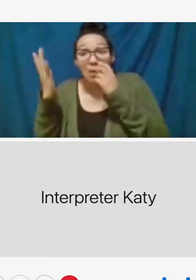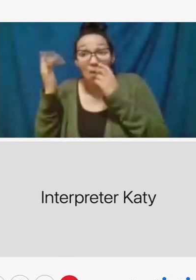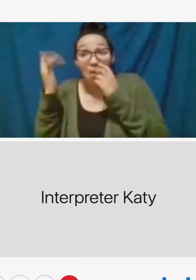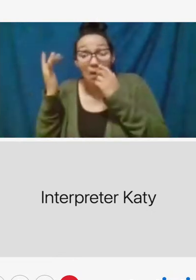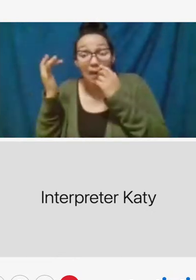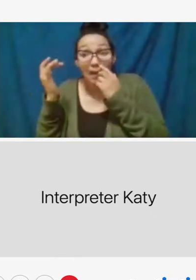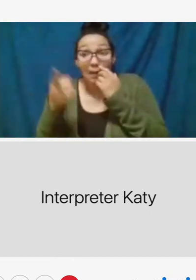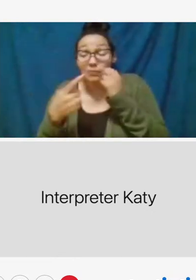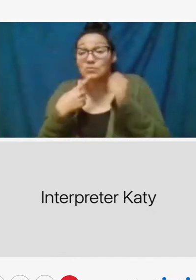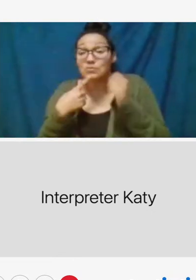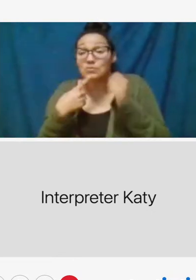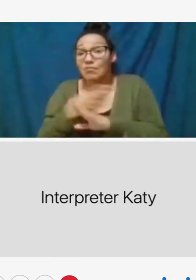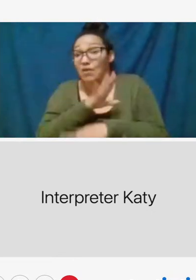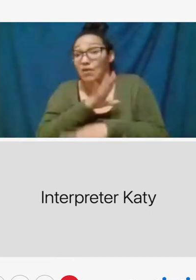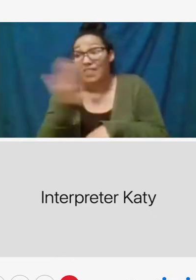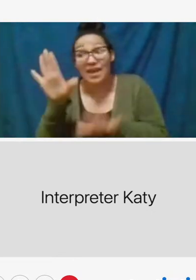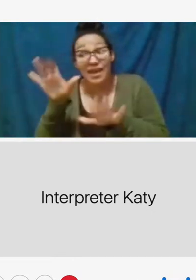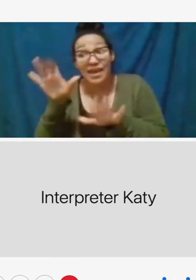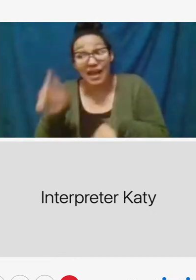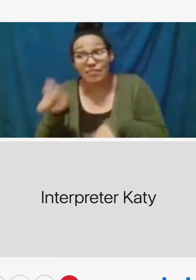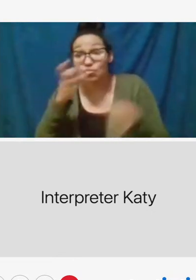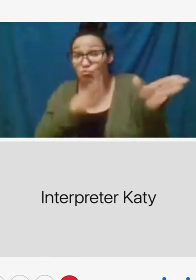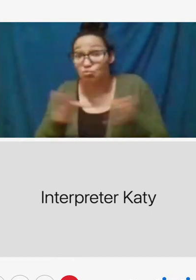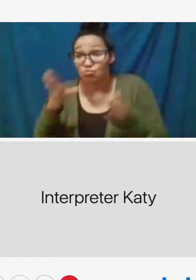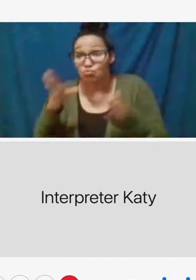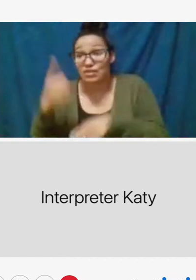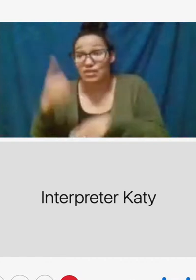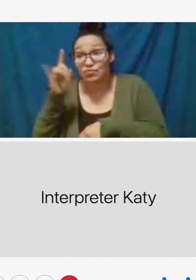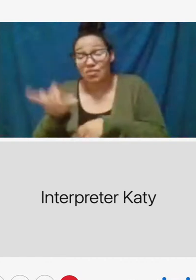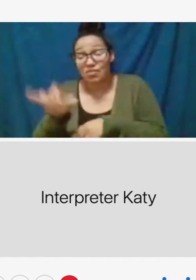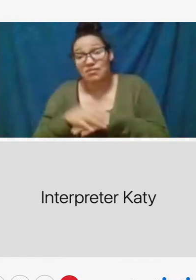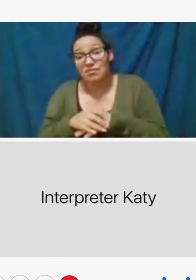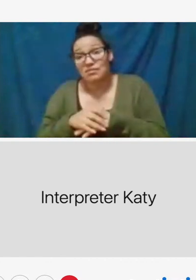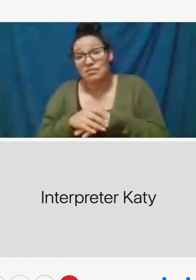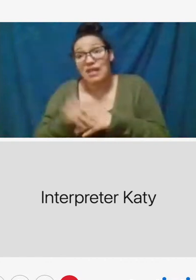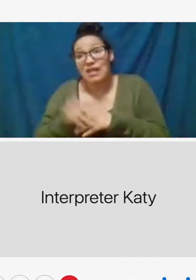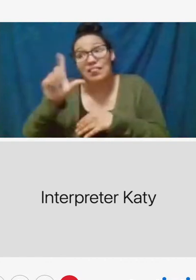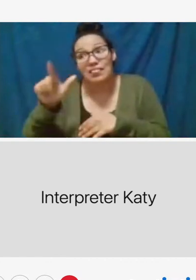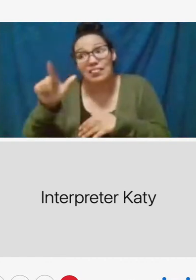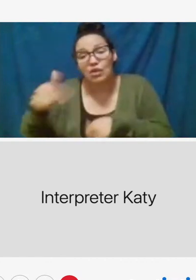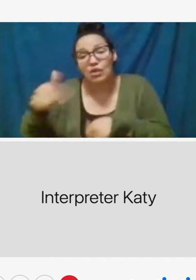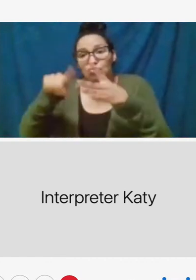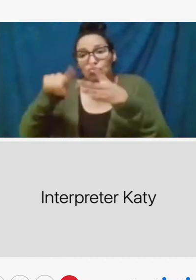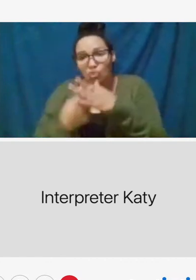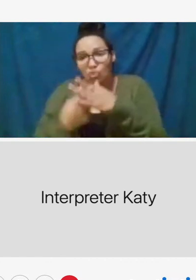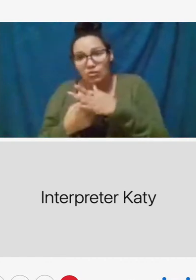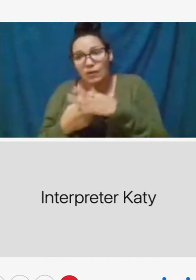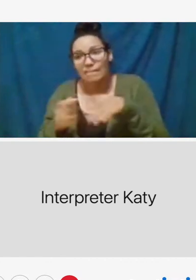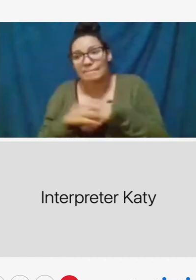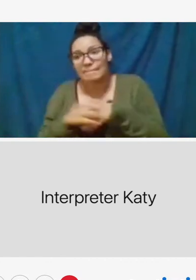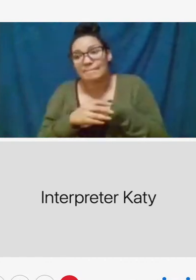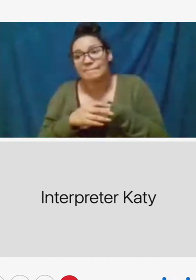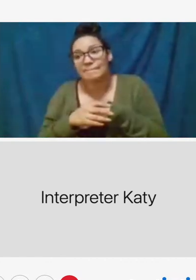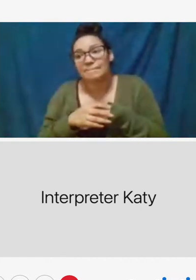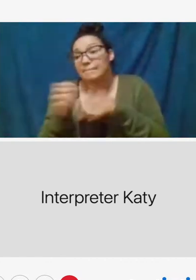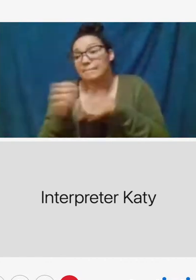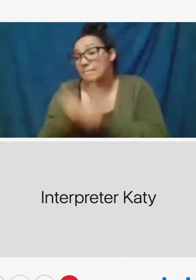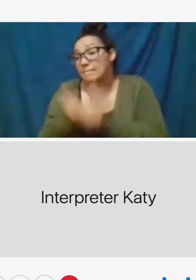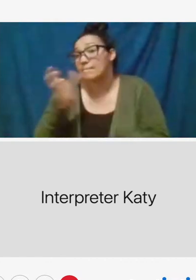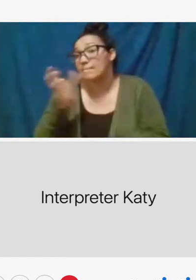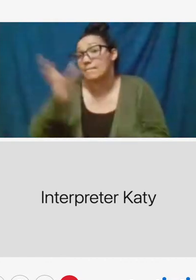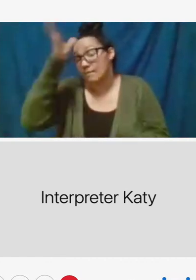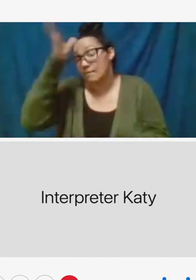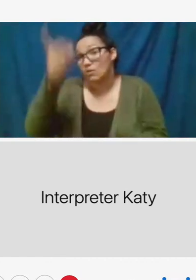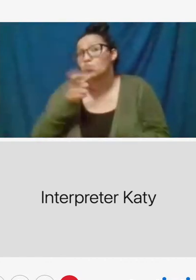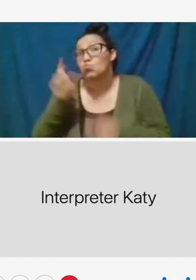arrange for you know later start okay uh you know most parents who have to go into work if they don't